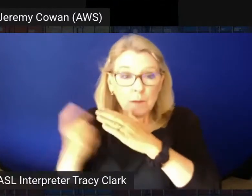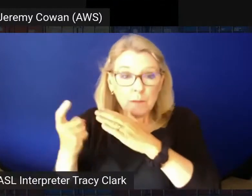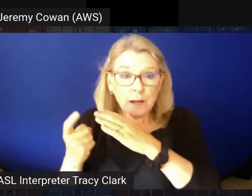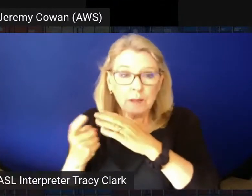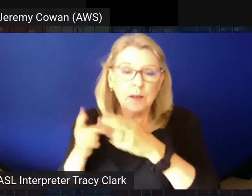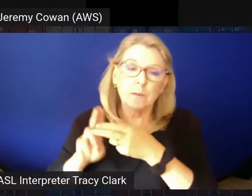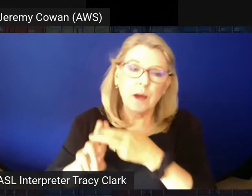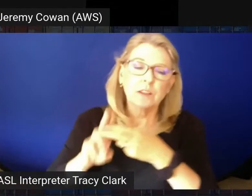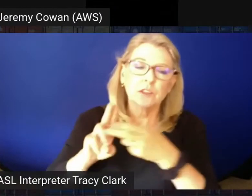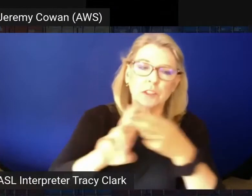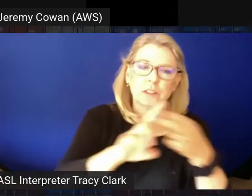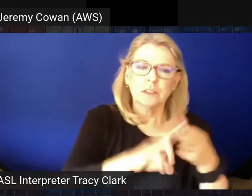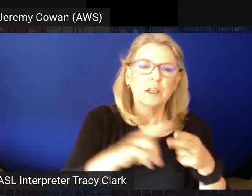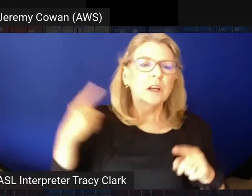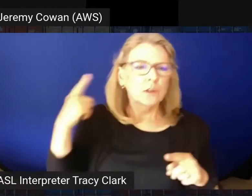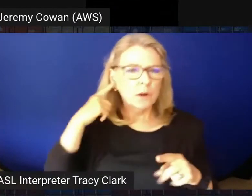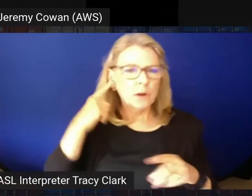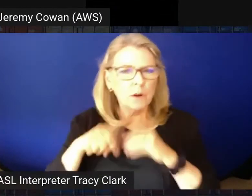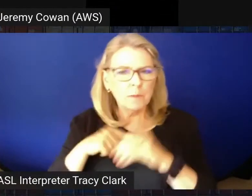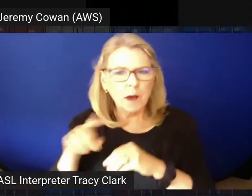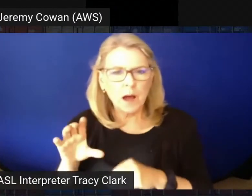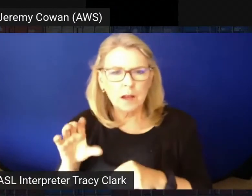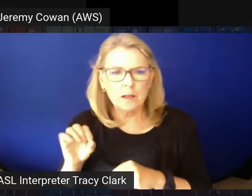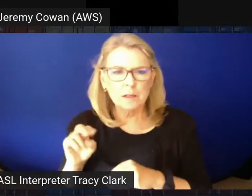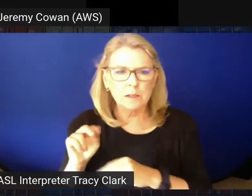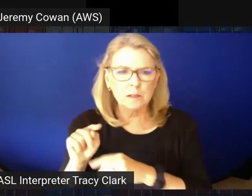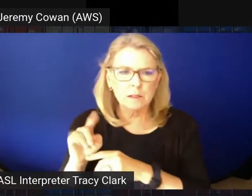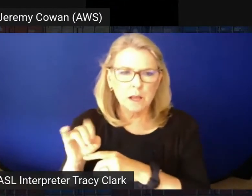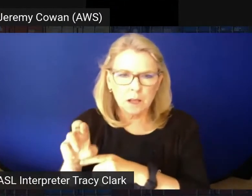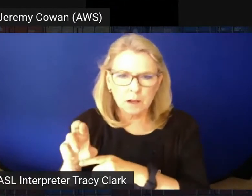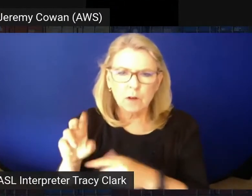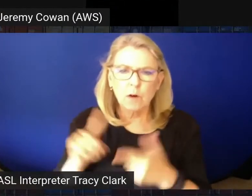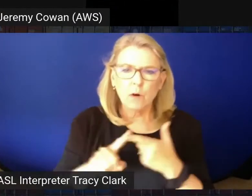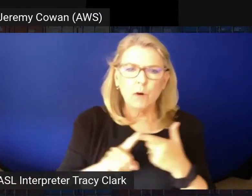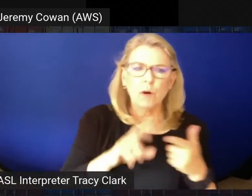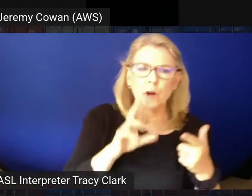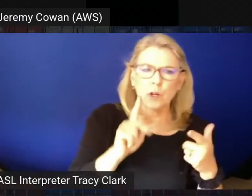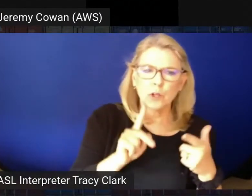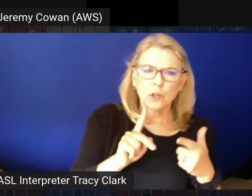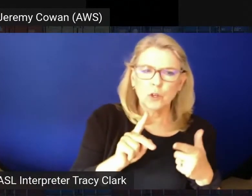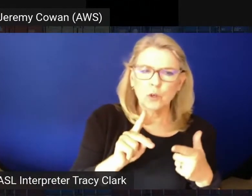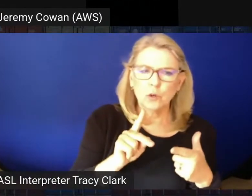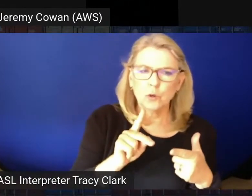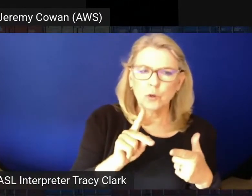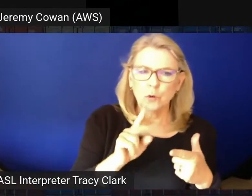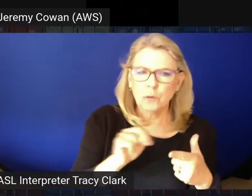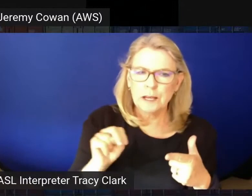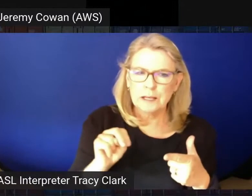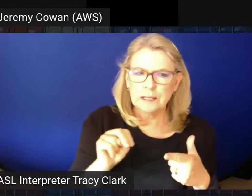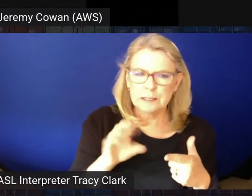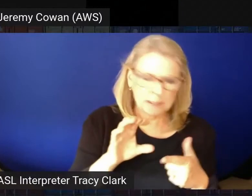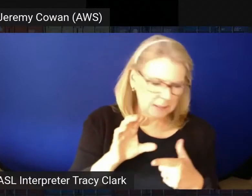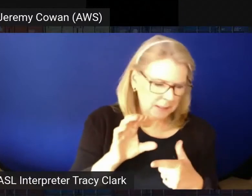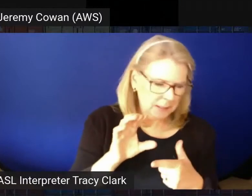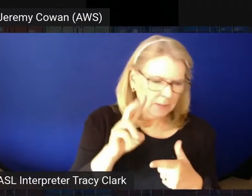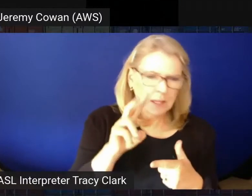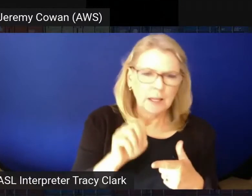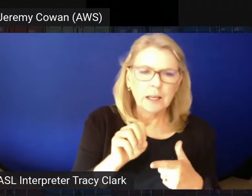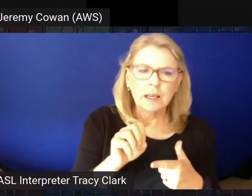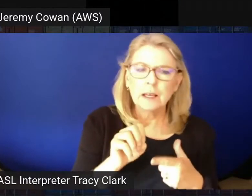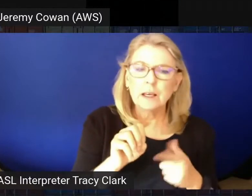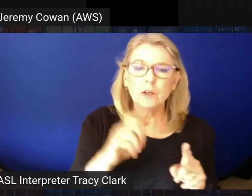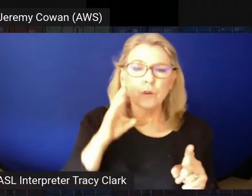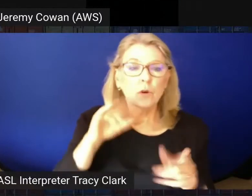CVE or a kubelet CVE in Kubernetes, you know that your next